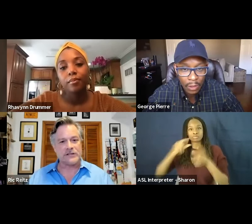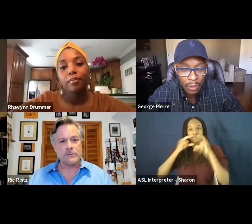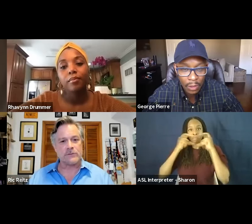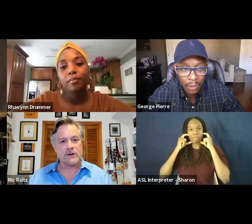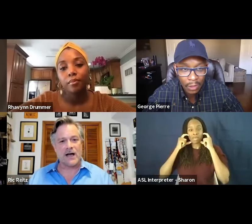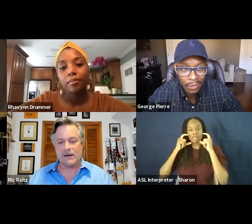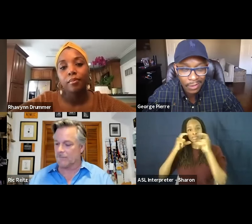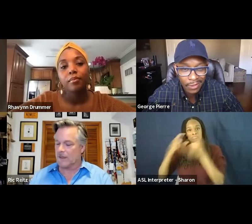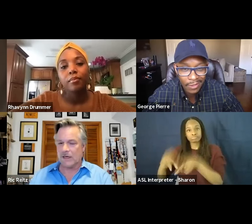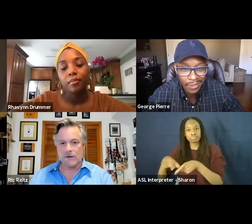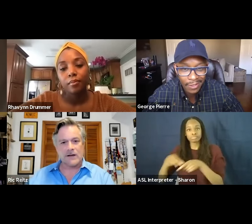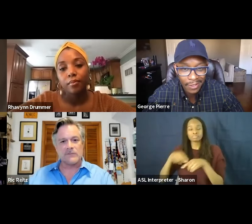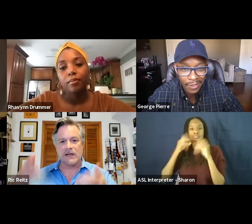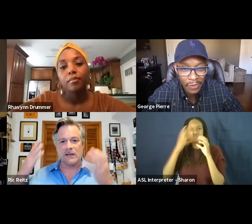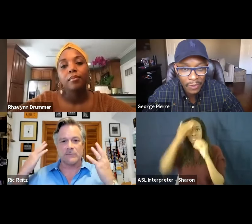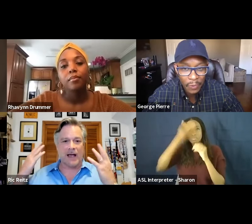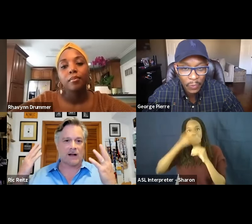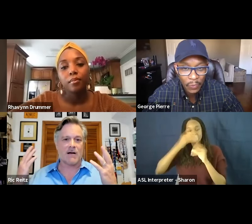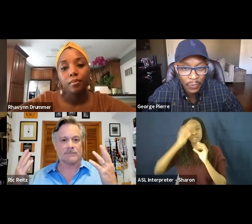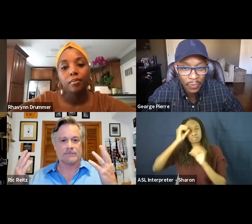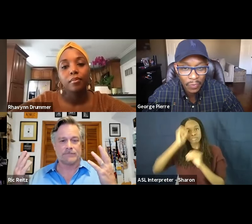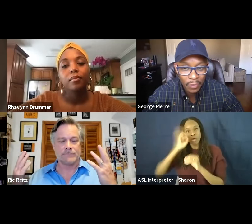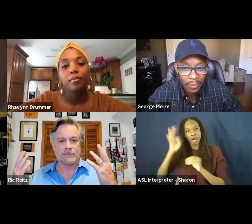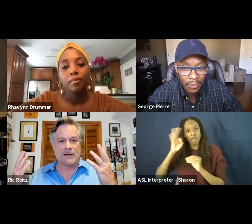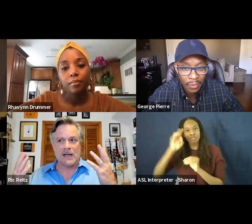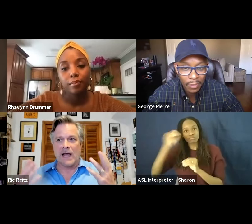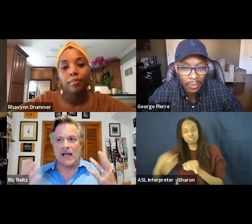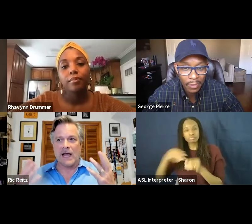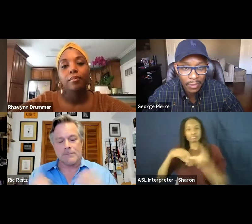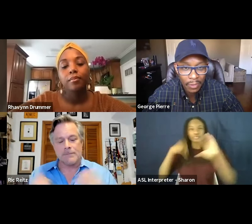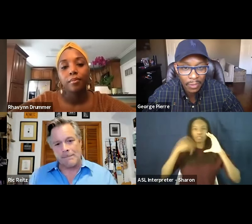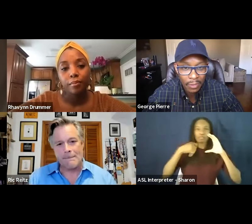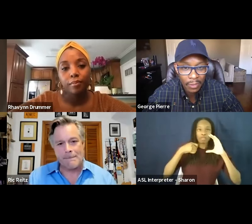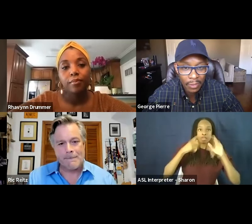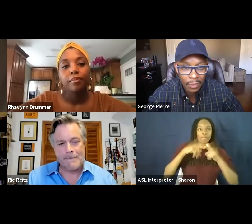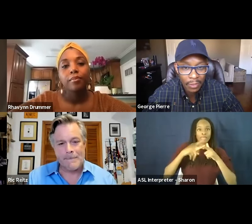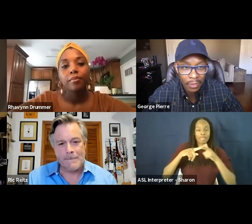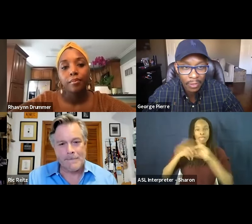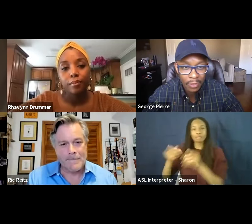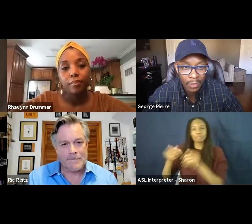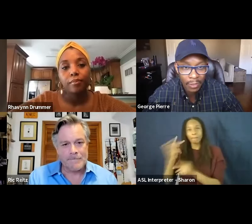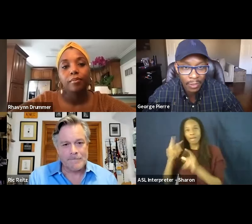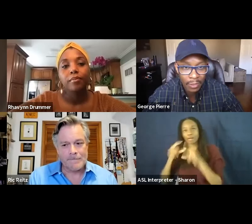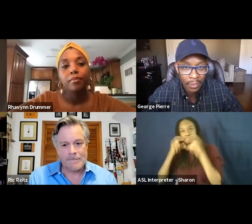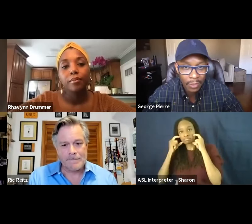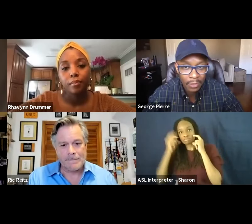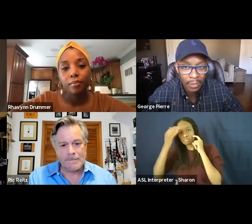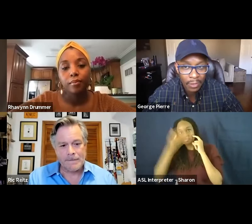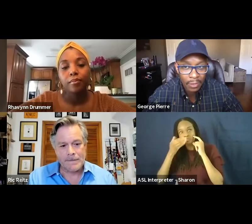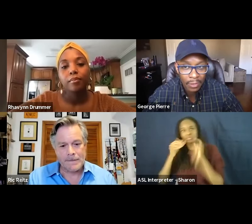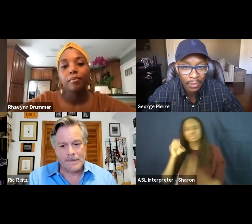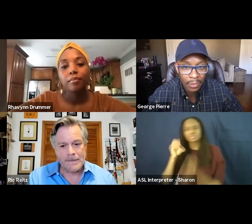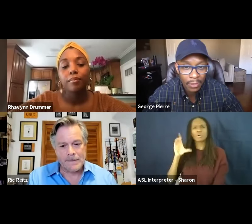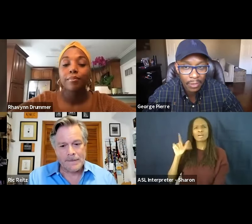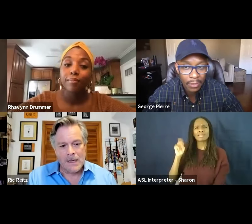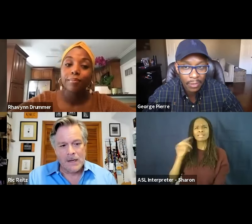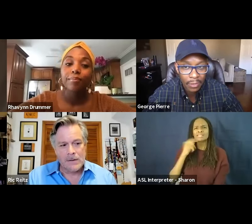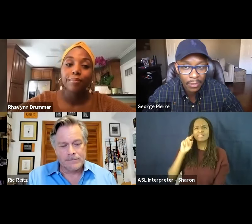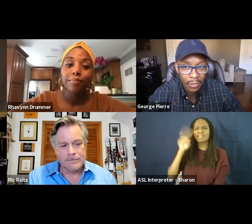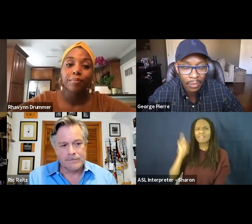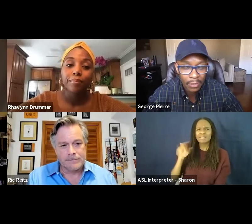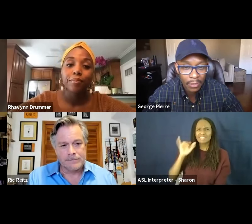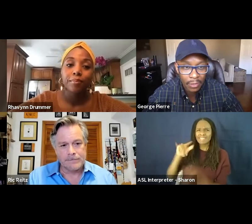we shoot, cut, here it comes again, it's back on. So let me ask you really quick, do you feel that interfered with your process? Did it hurt you any? Or